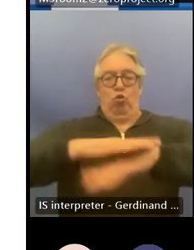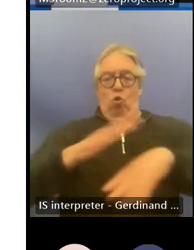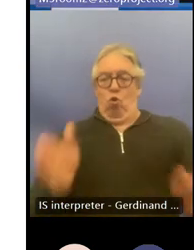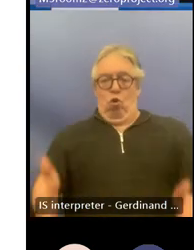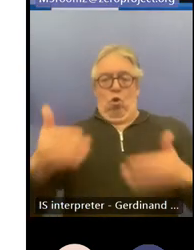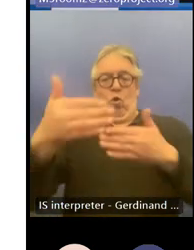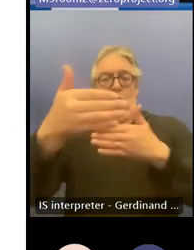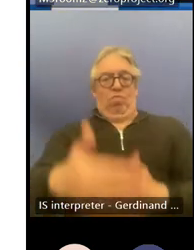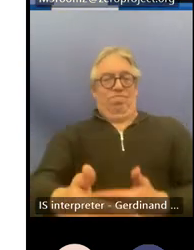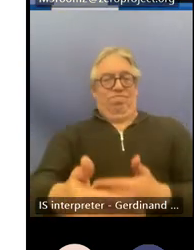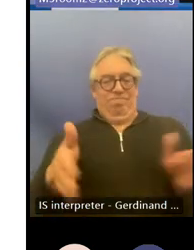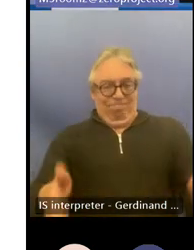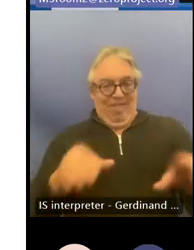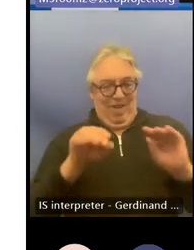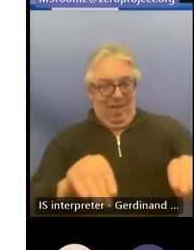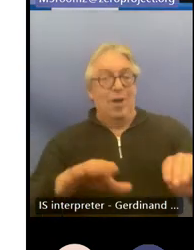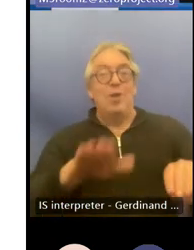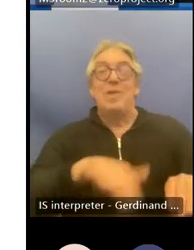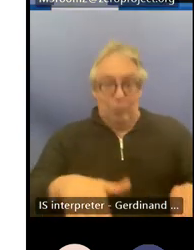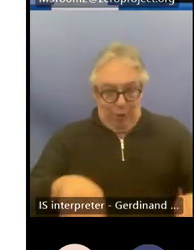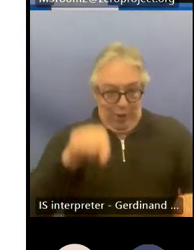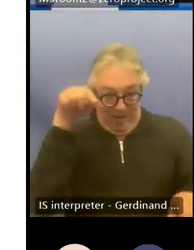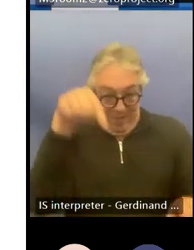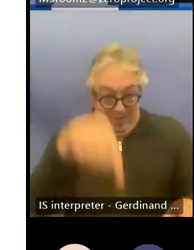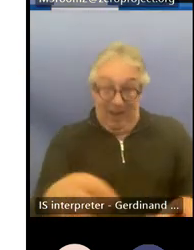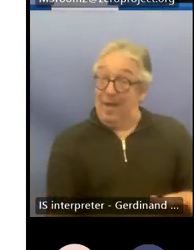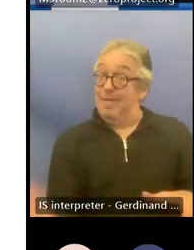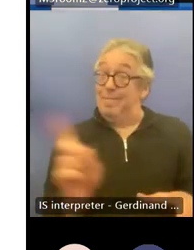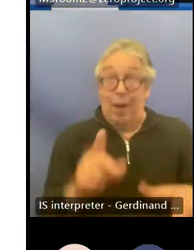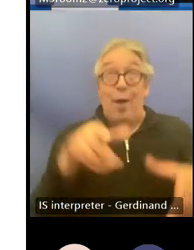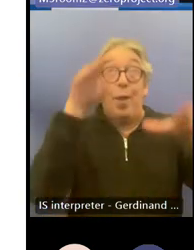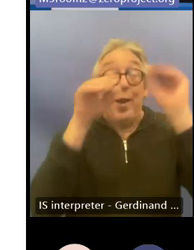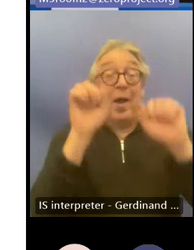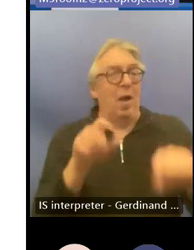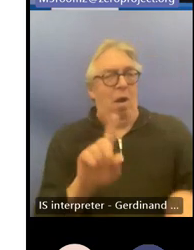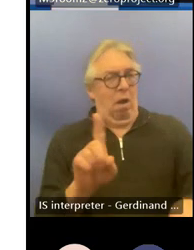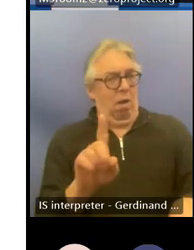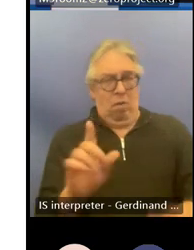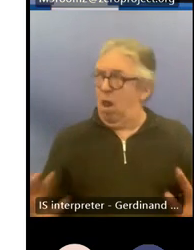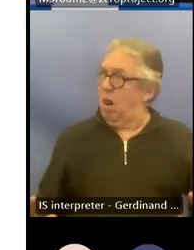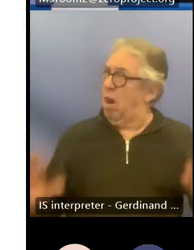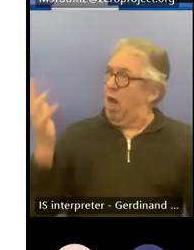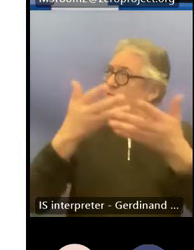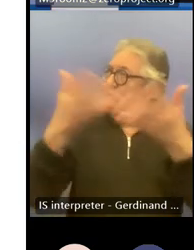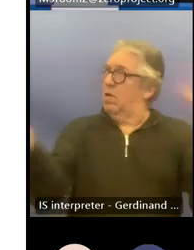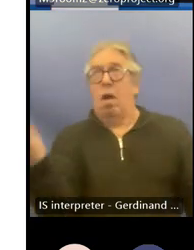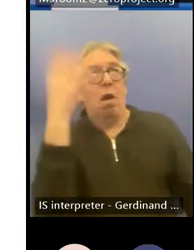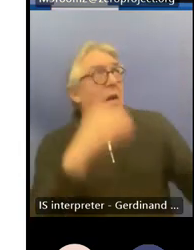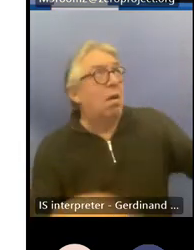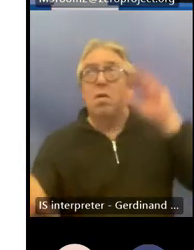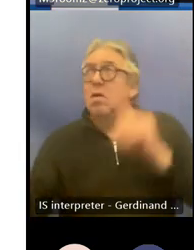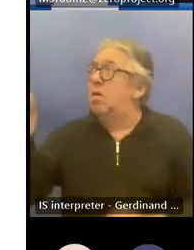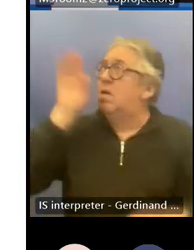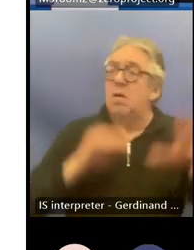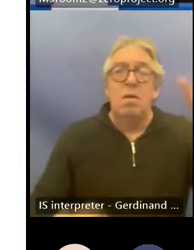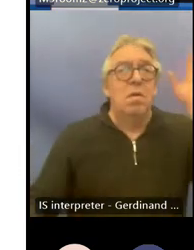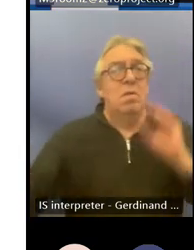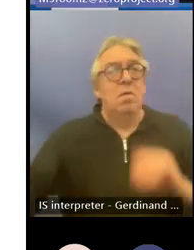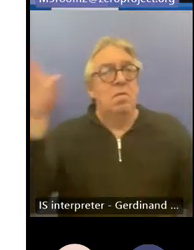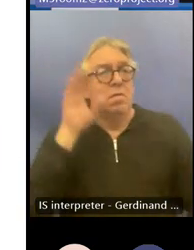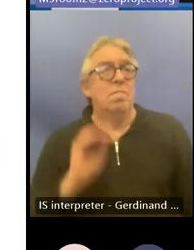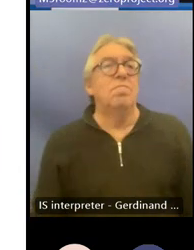learning. And this module is available for anybody who is willing to replicate it. And, you know, we are willing to share those